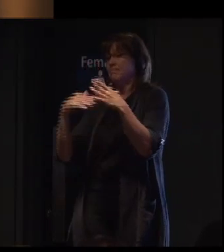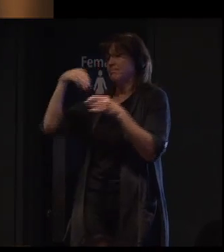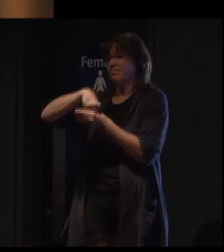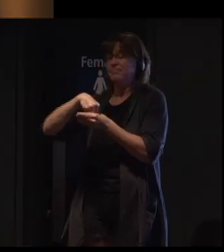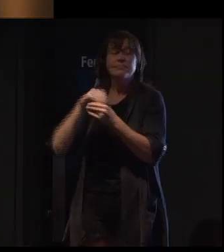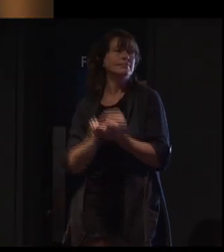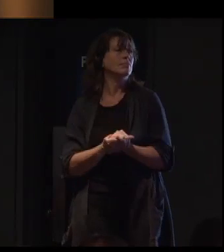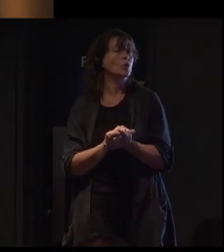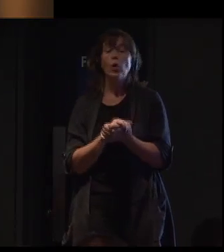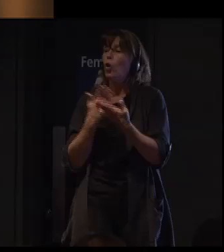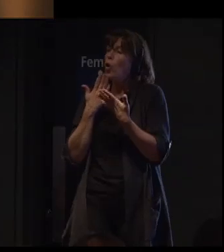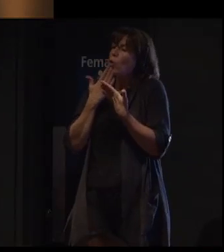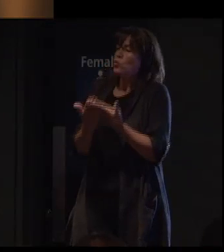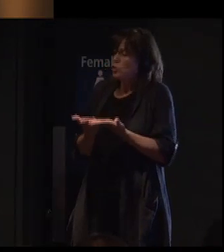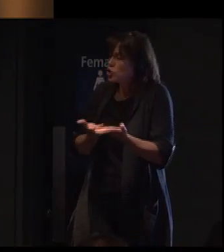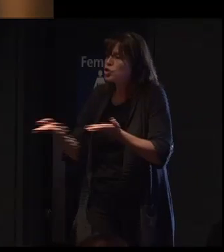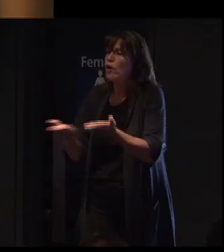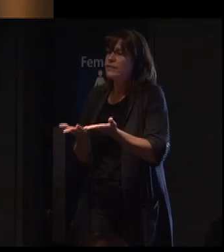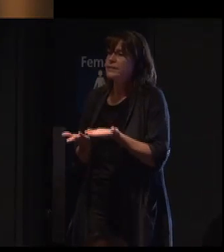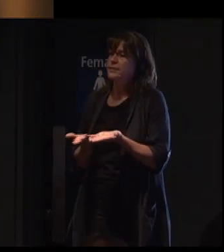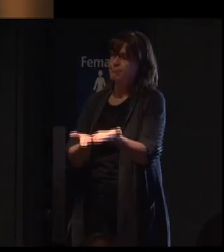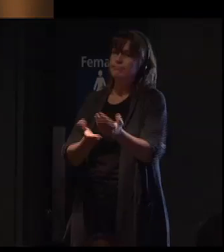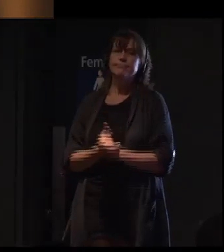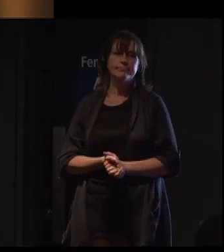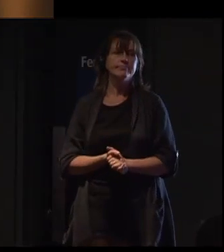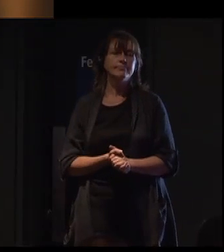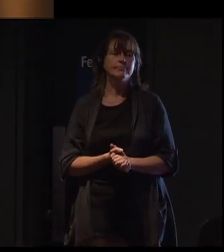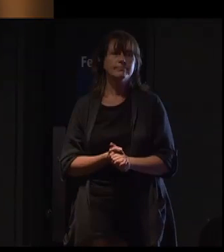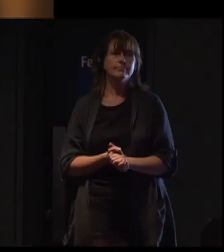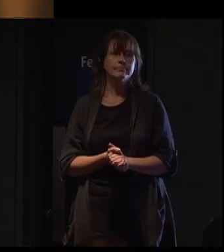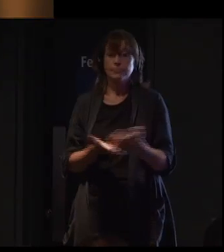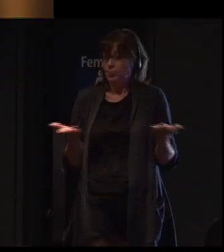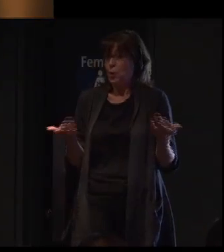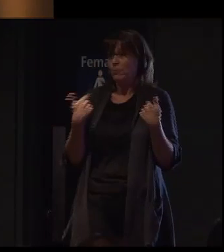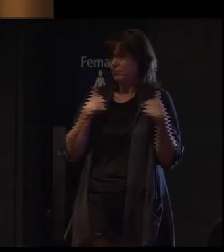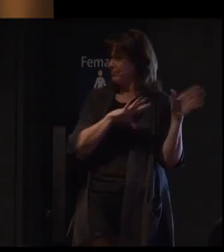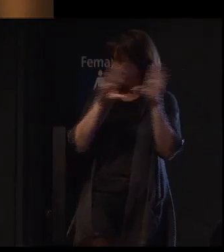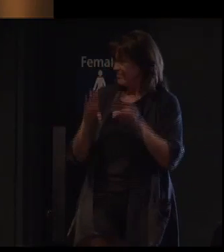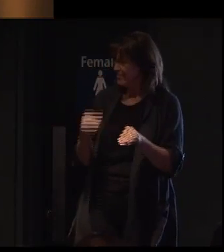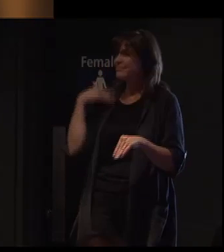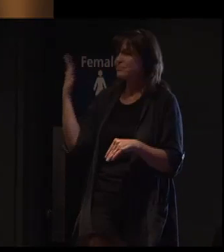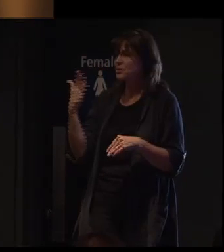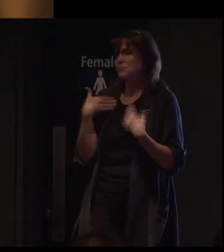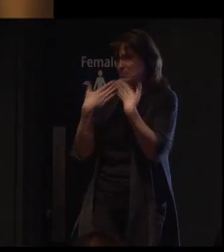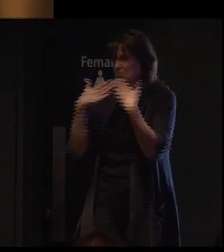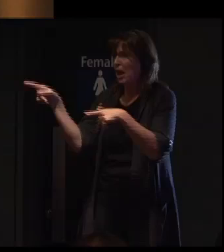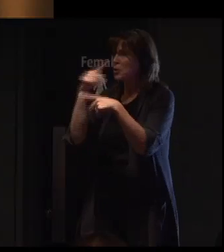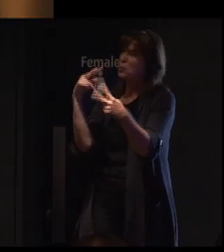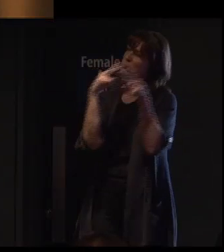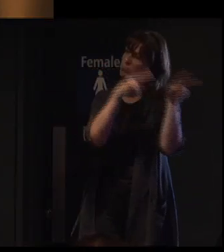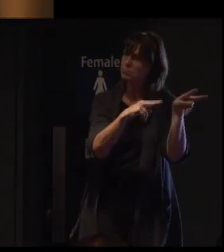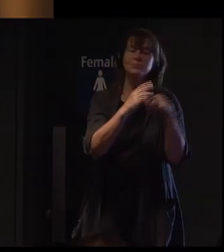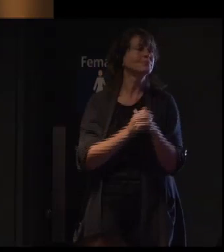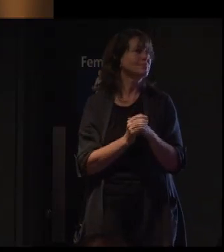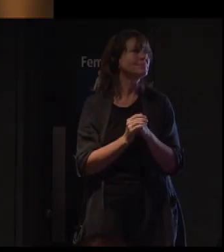good service to all fan groups. That brings me to the end of my presentation. I would like to thank you for your attention, and I'm sure